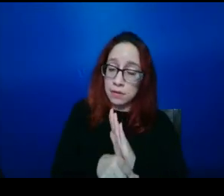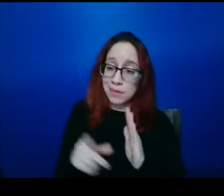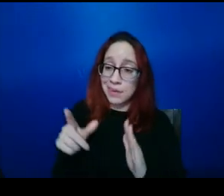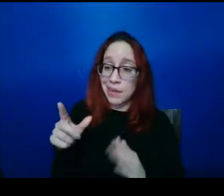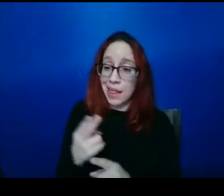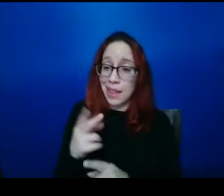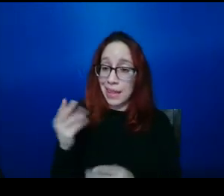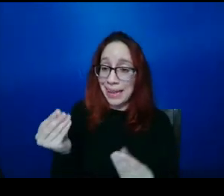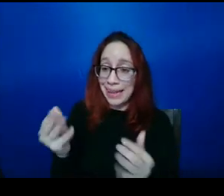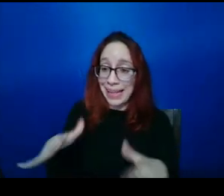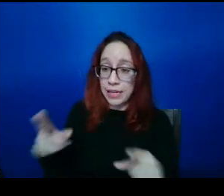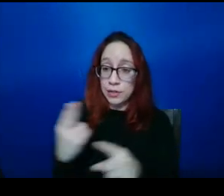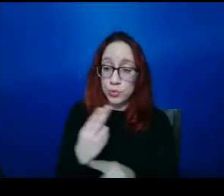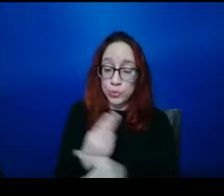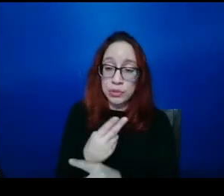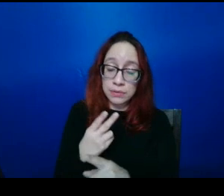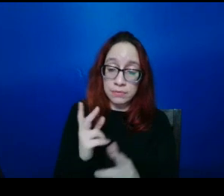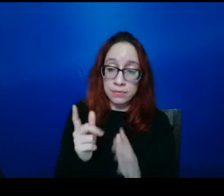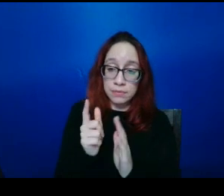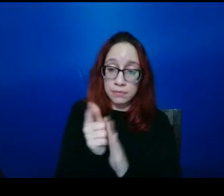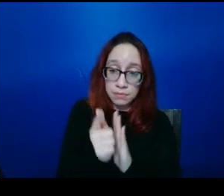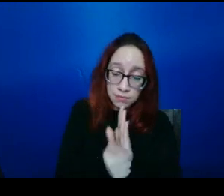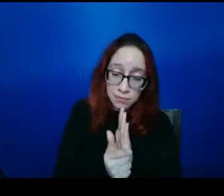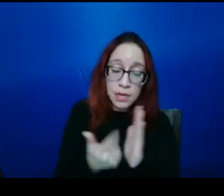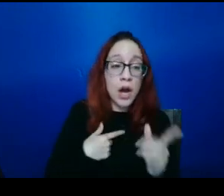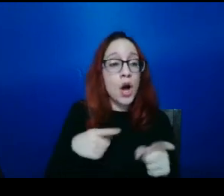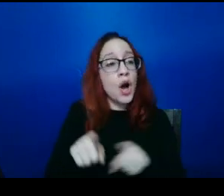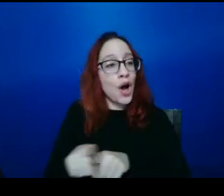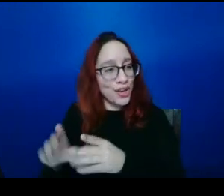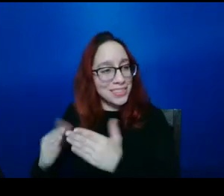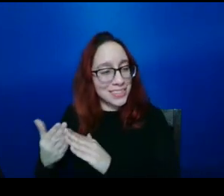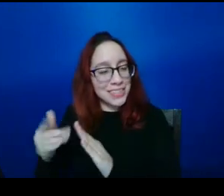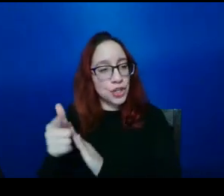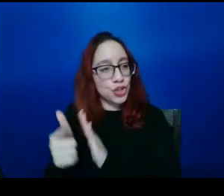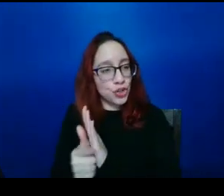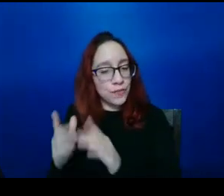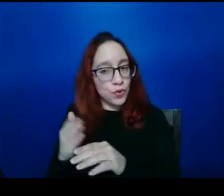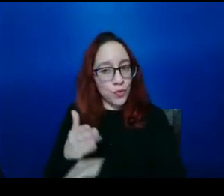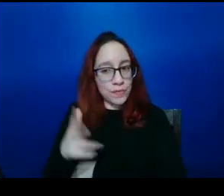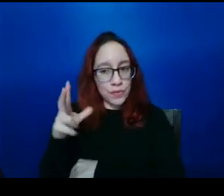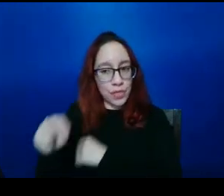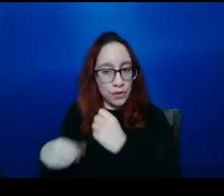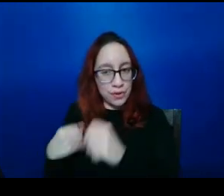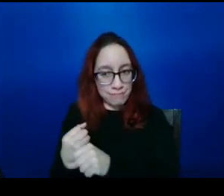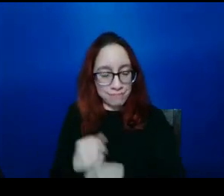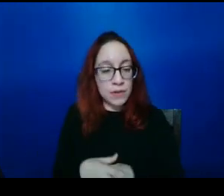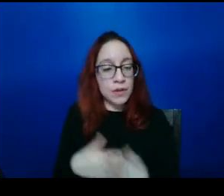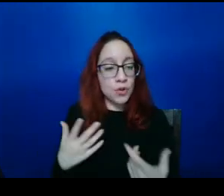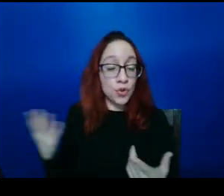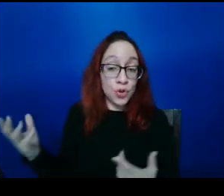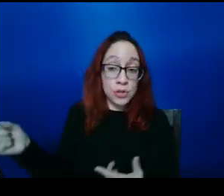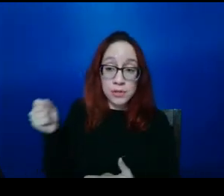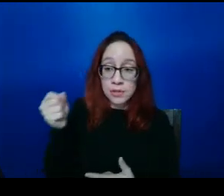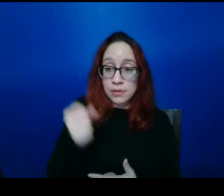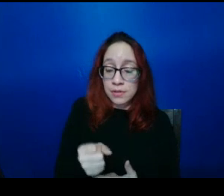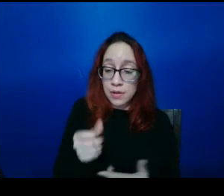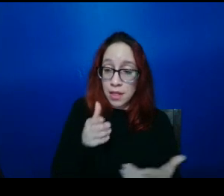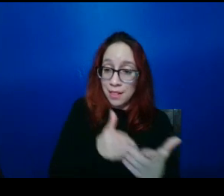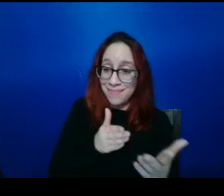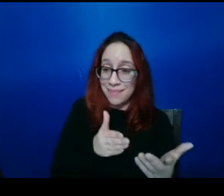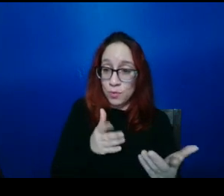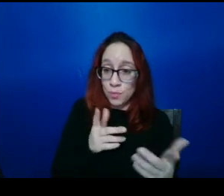litigation specifically, and I've also been a city attorney for more than 30 years. We were brought into this lawsuit after